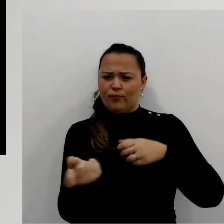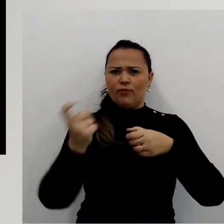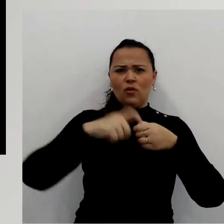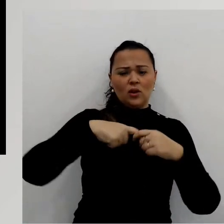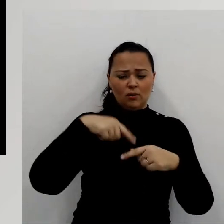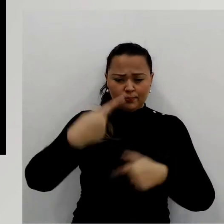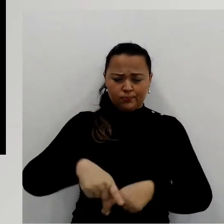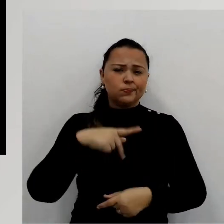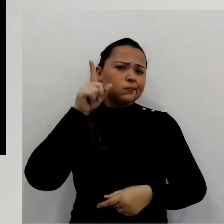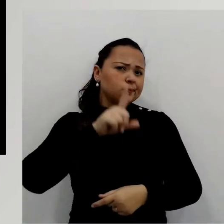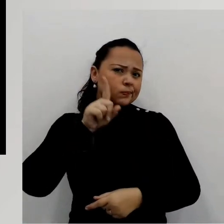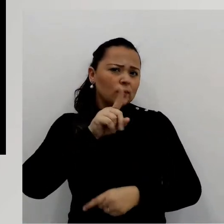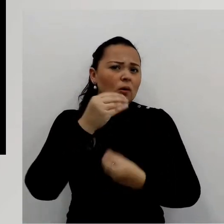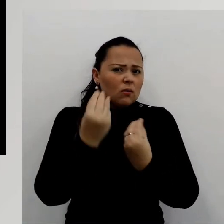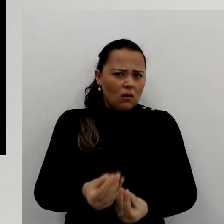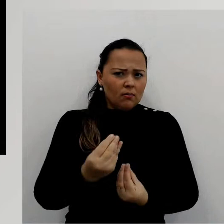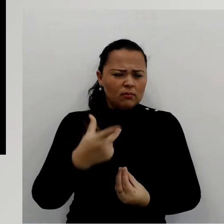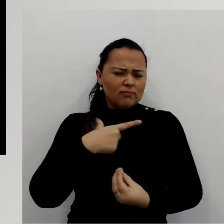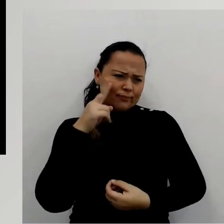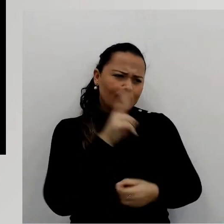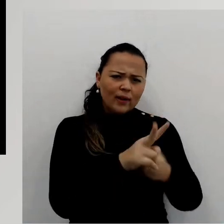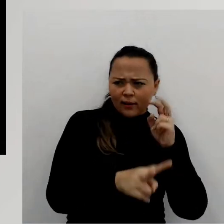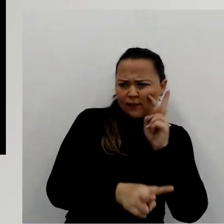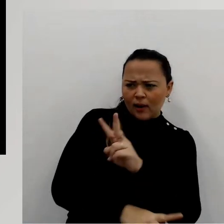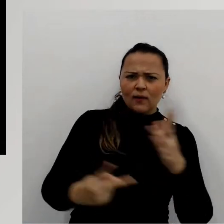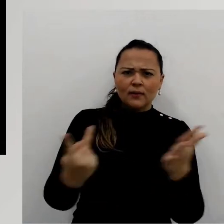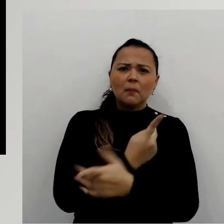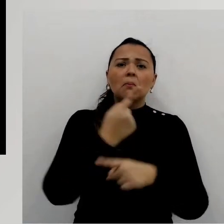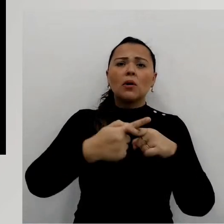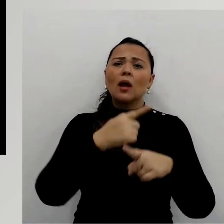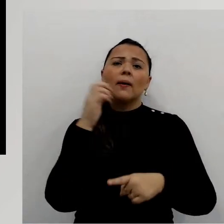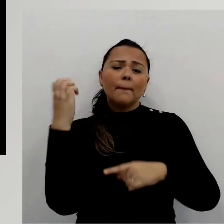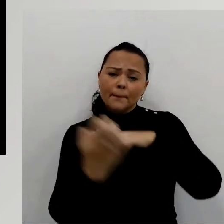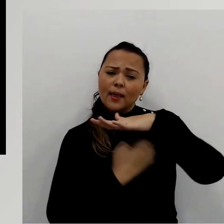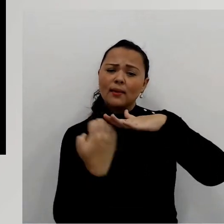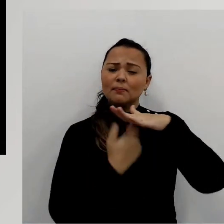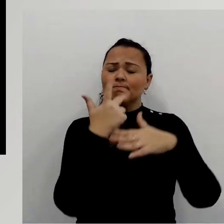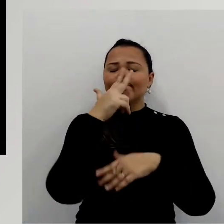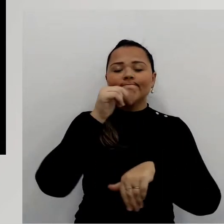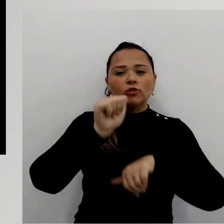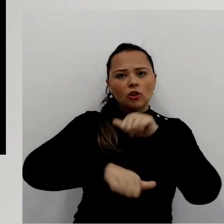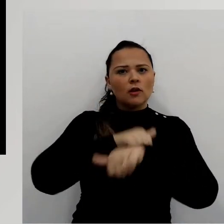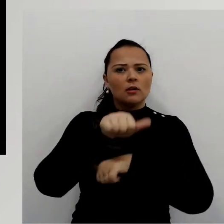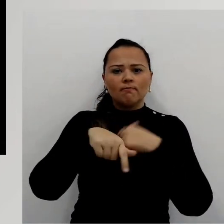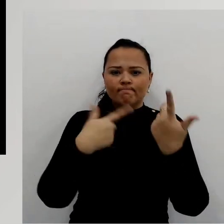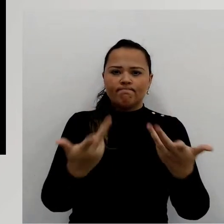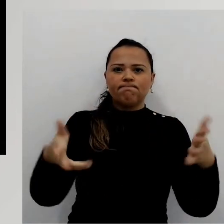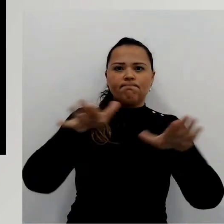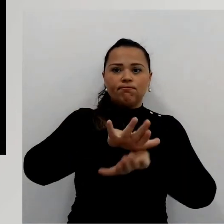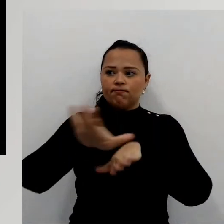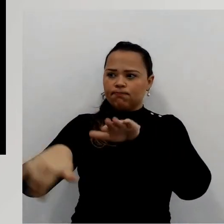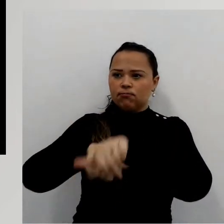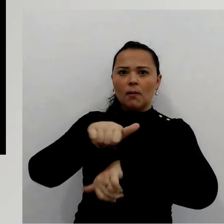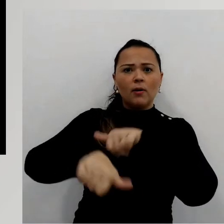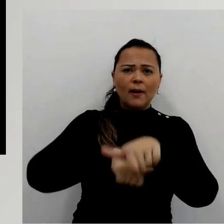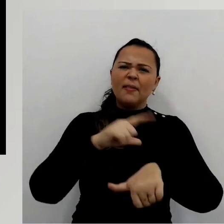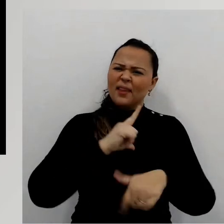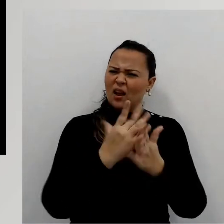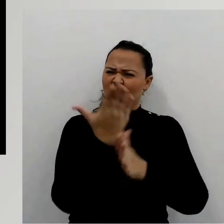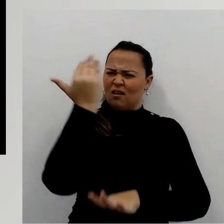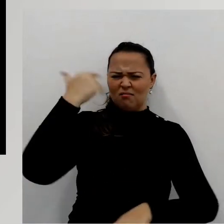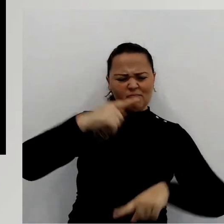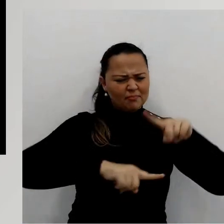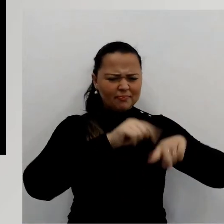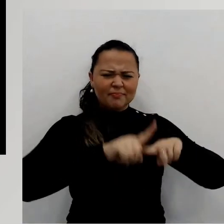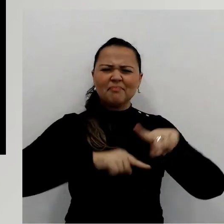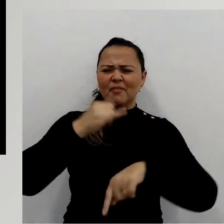merged. There's a lot of legacy equipment. We are still using printing presses that are 20 and 30 years old. But now